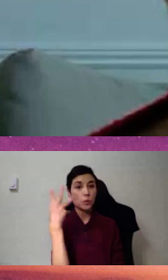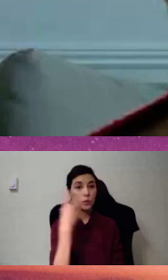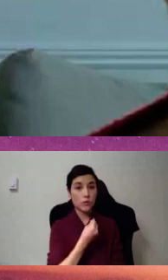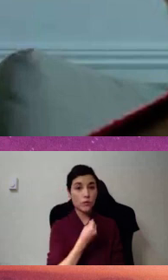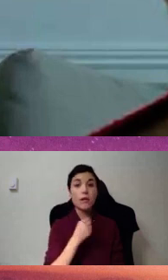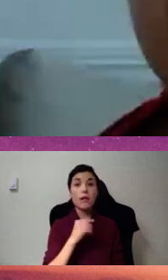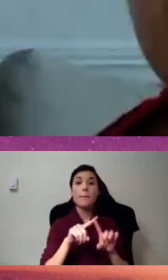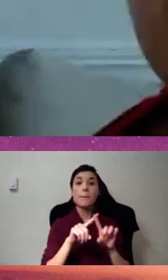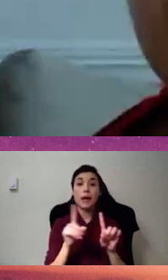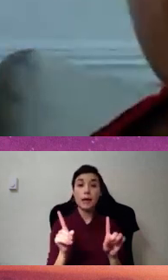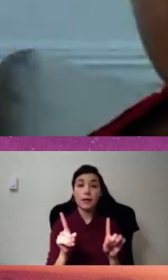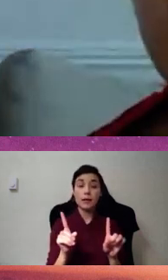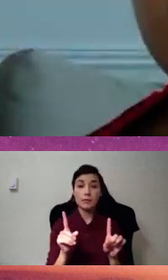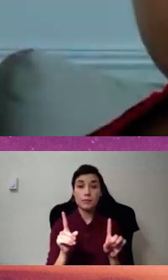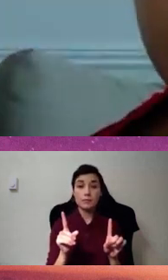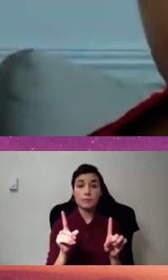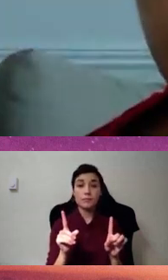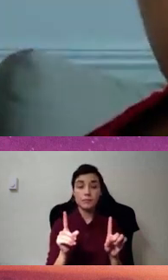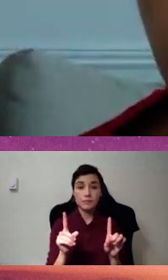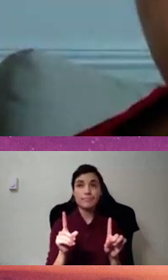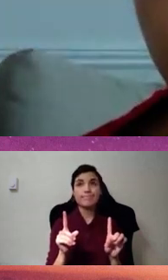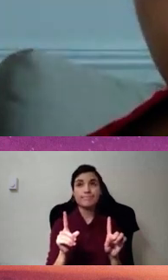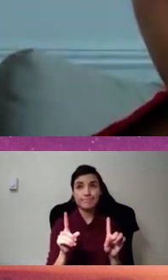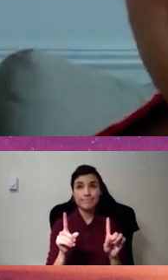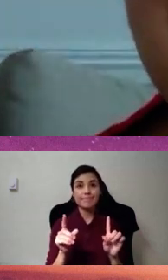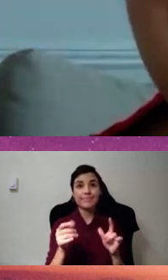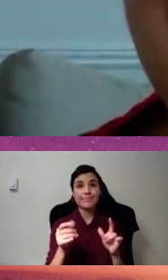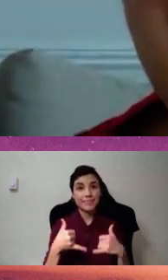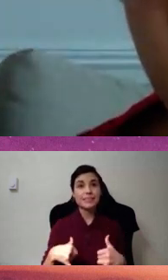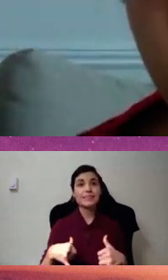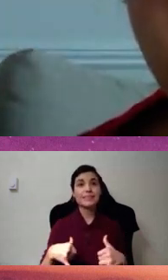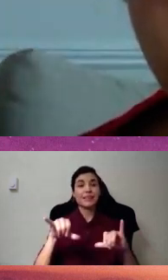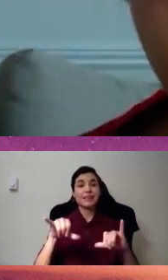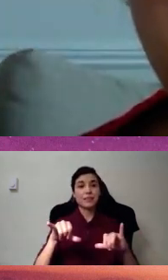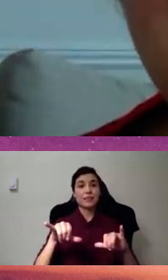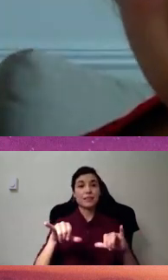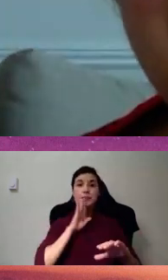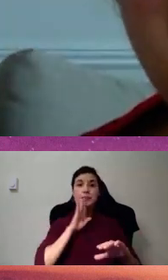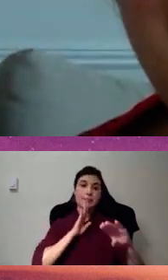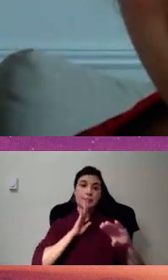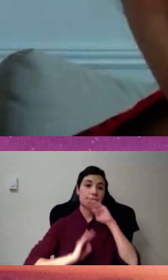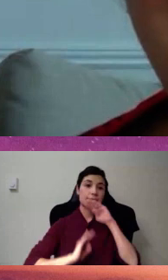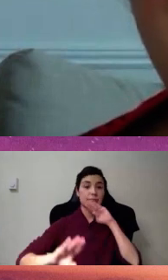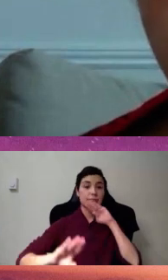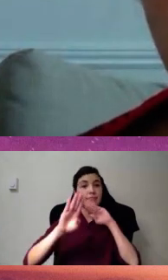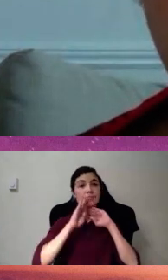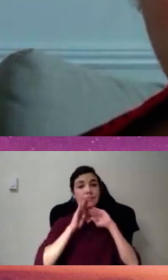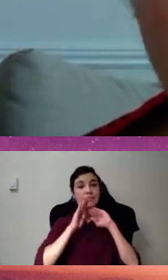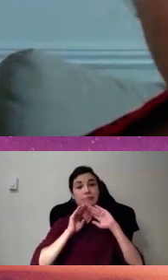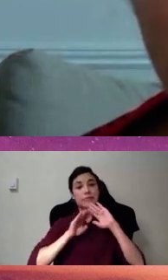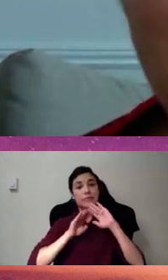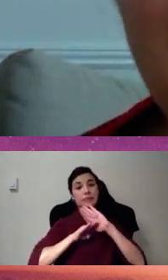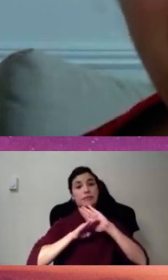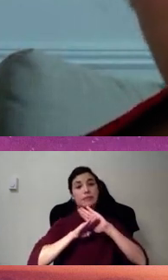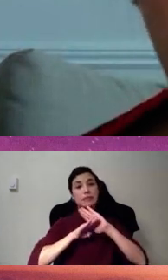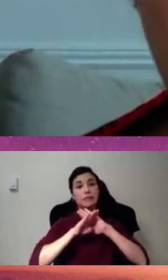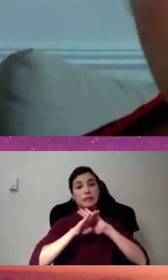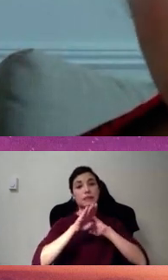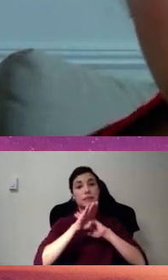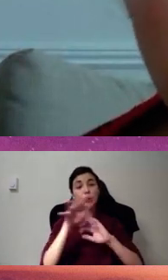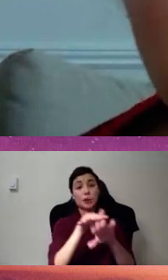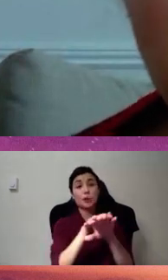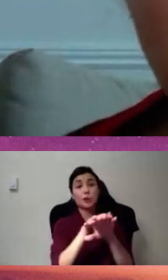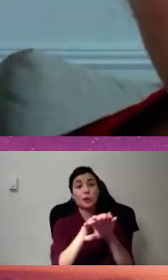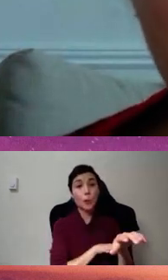it's a steep uphill battle for us. Colonialism has polluted the minds of our